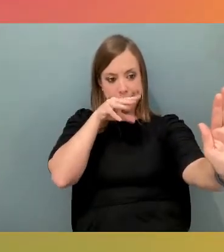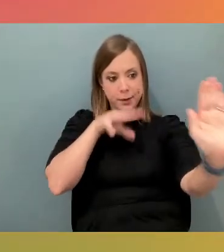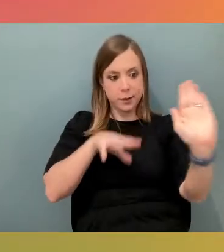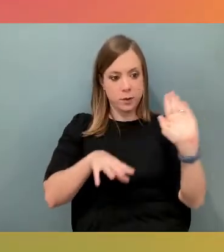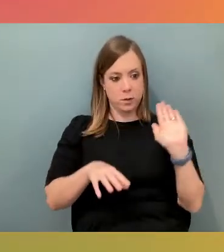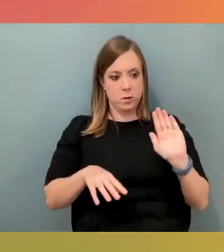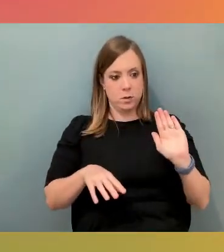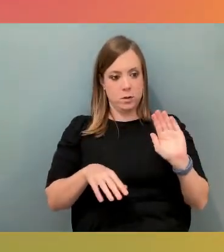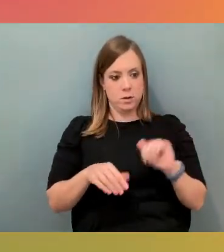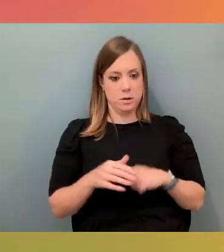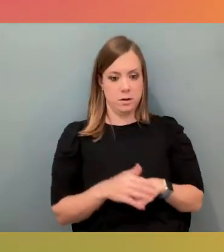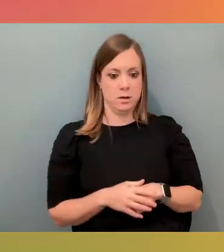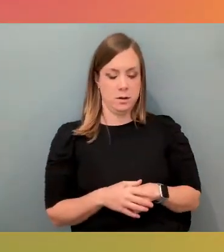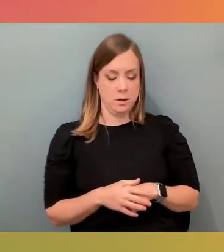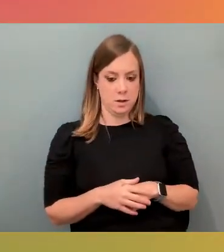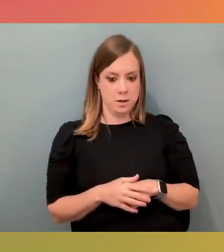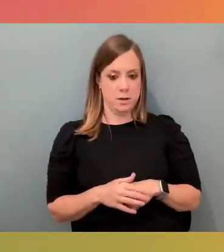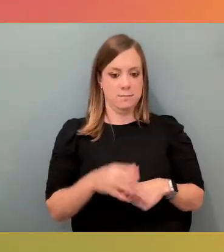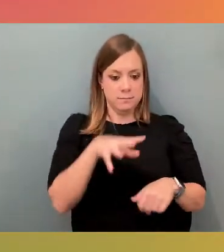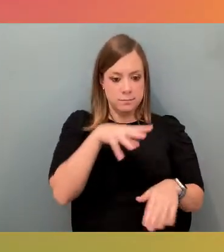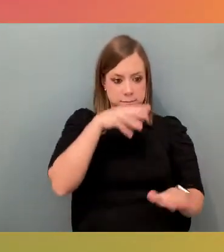Last time.